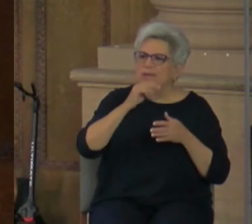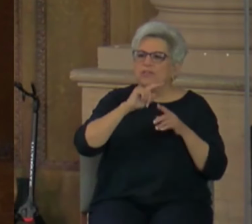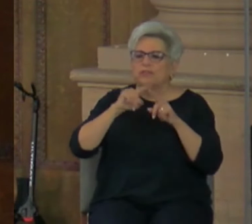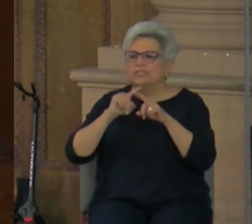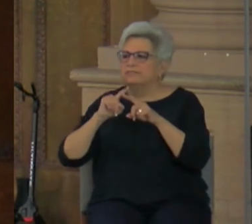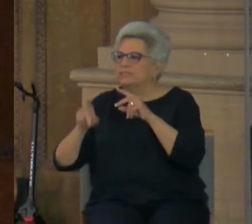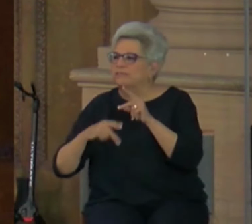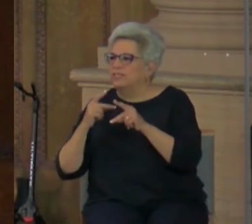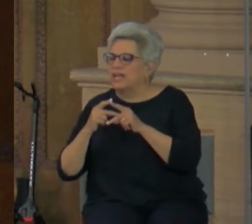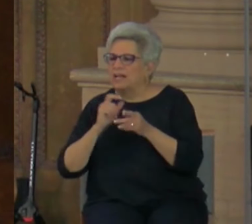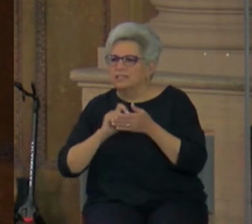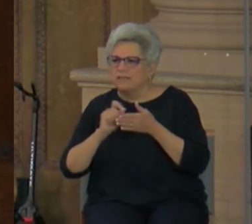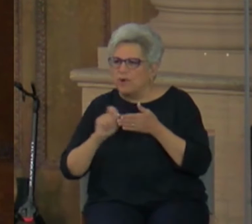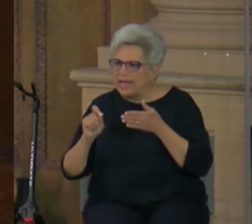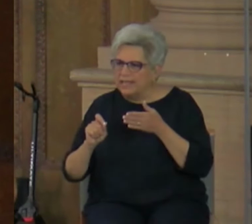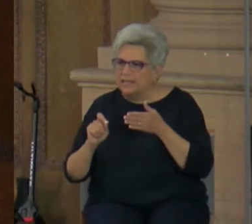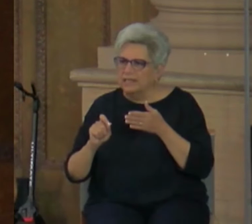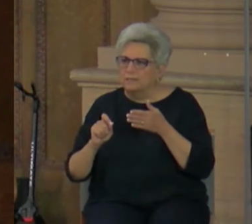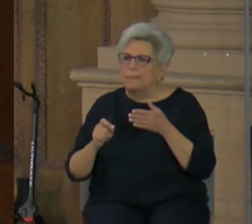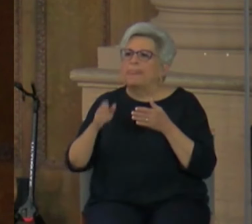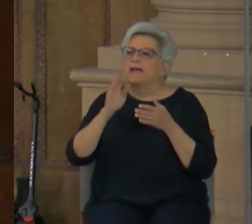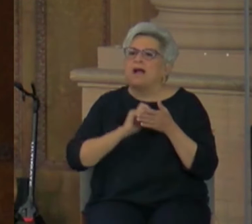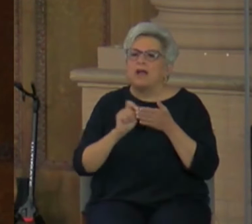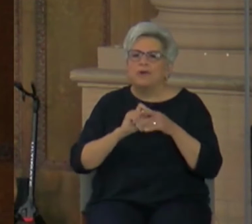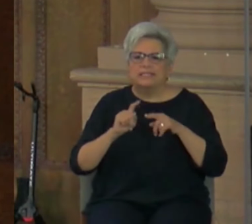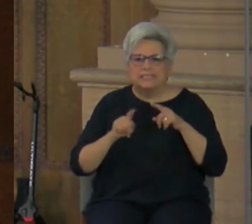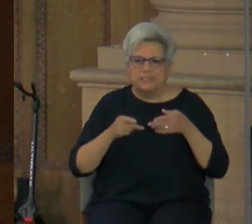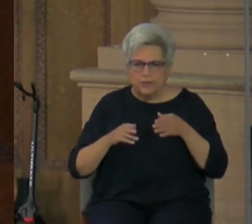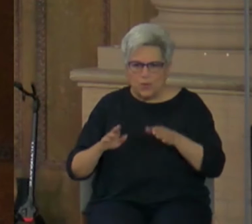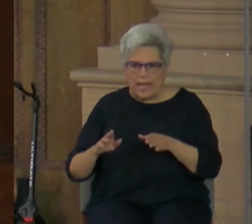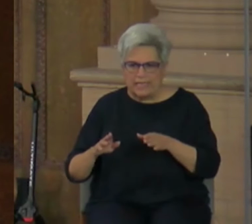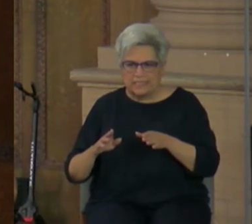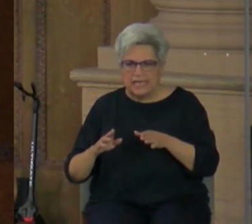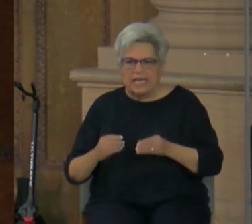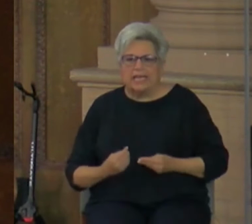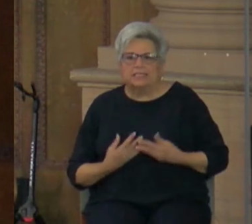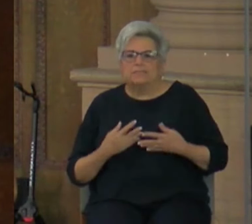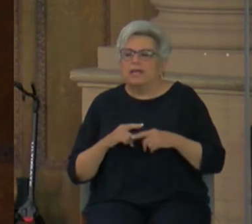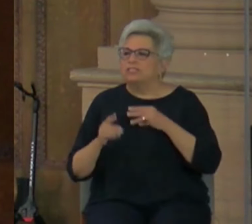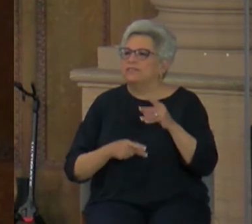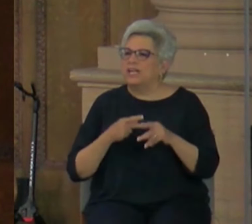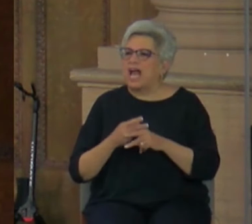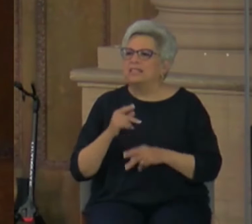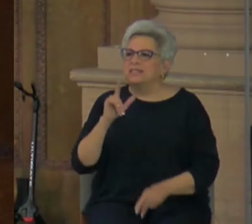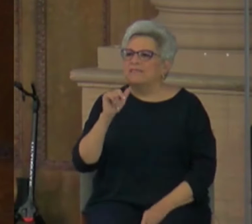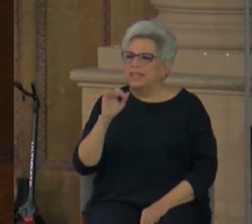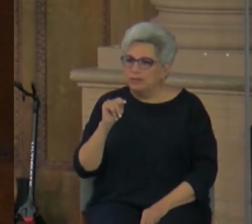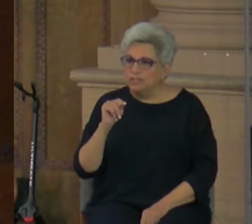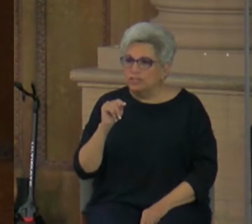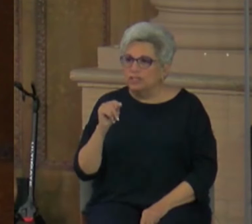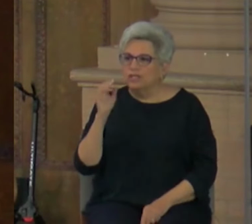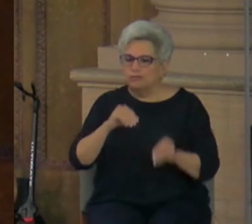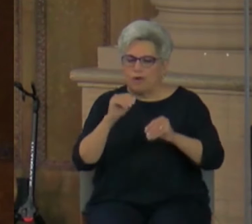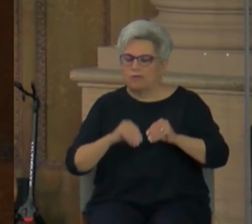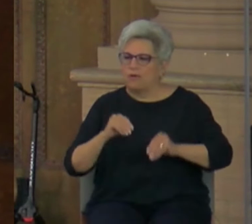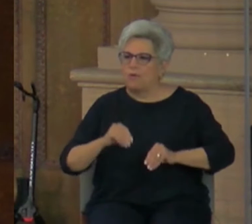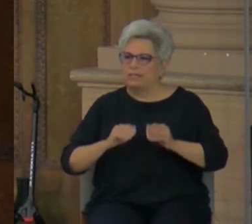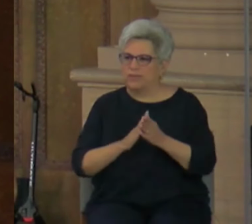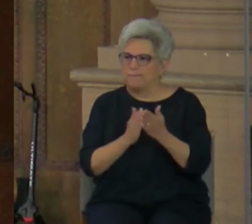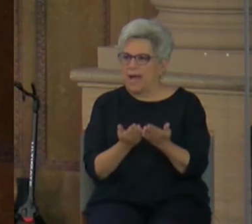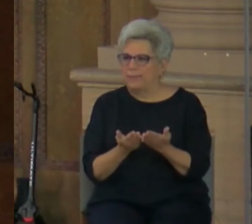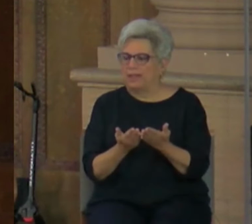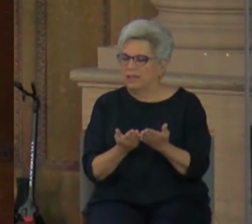types of writing. That God writes in different ways. He inspired different forms of literature to all go into the Bible.